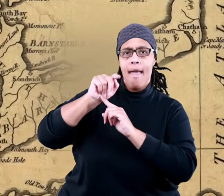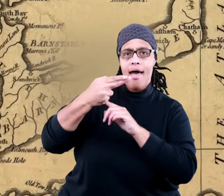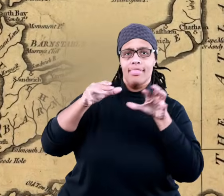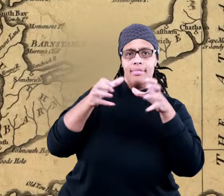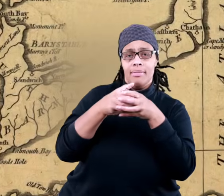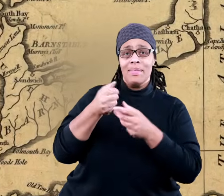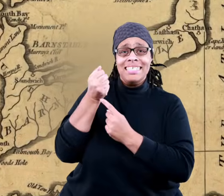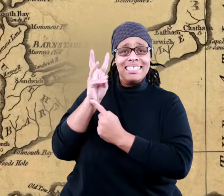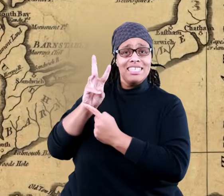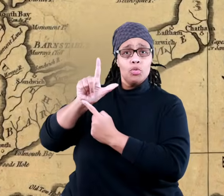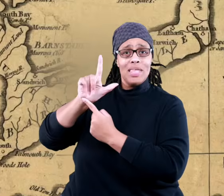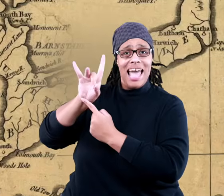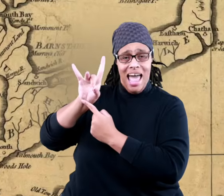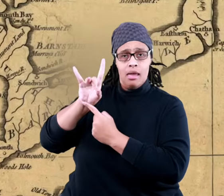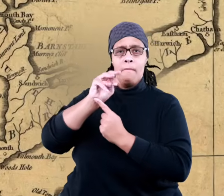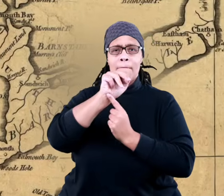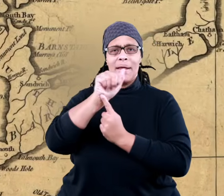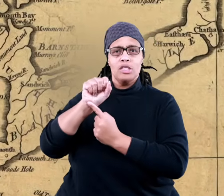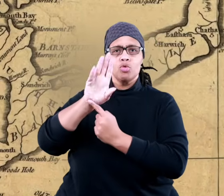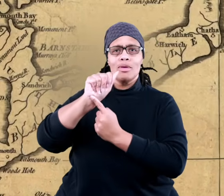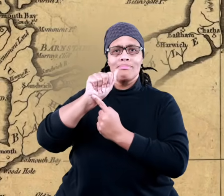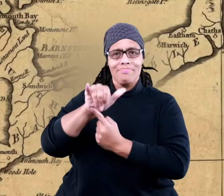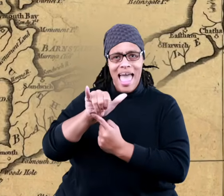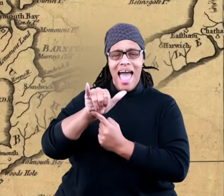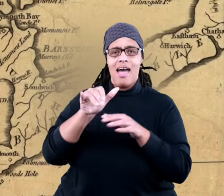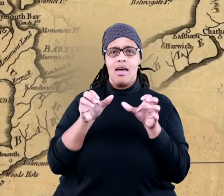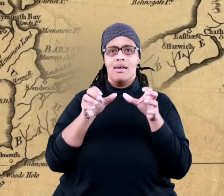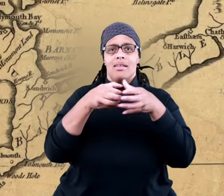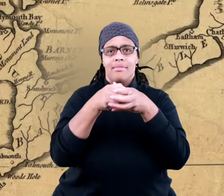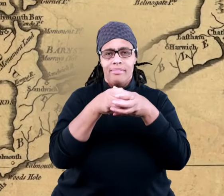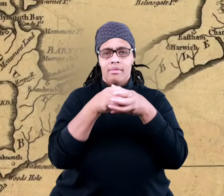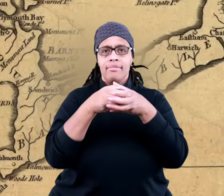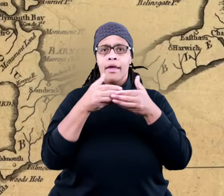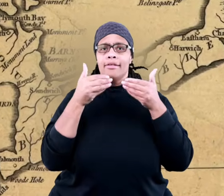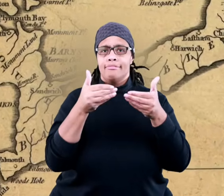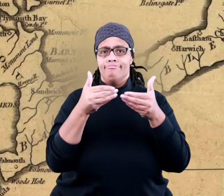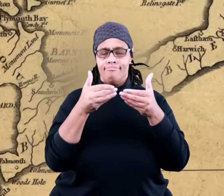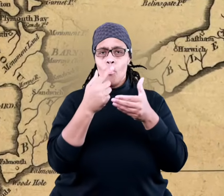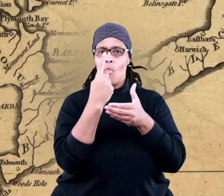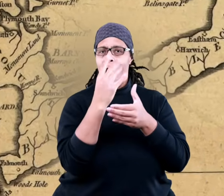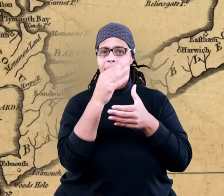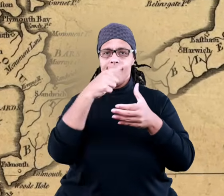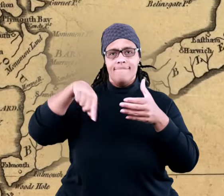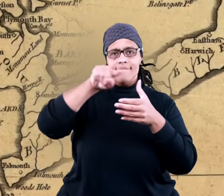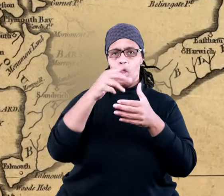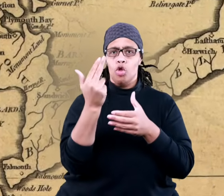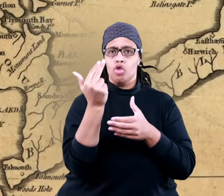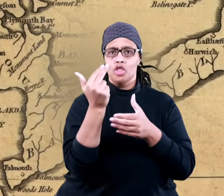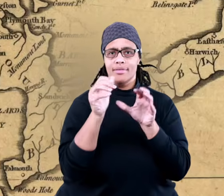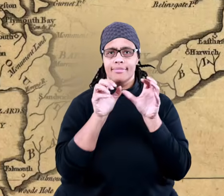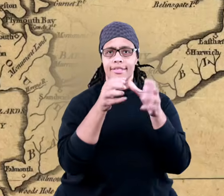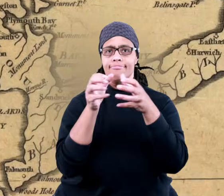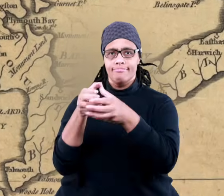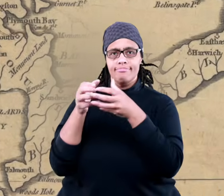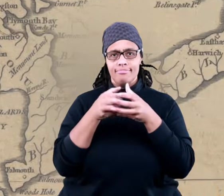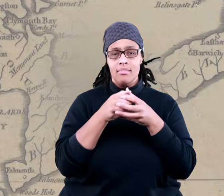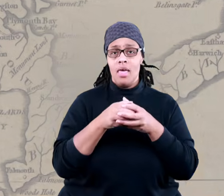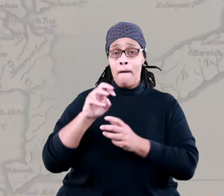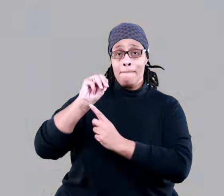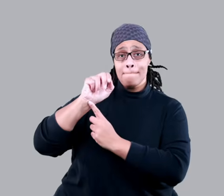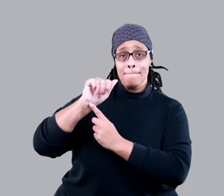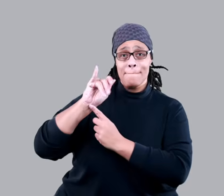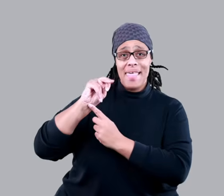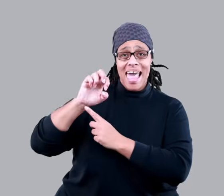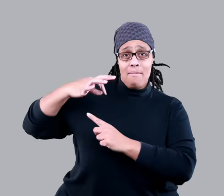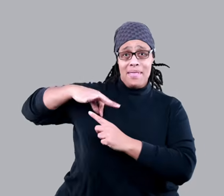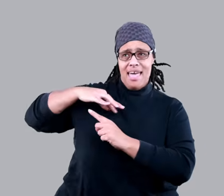In 1628, Massachusetts Bay Colony became organized as one of the 13 colonies. Maine,